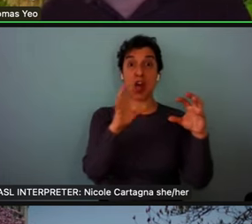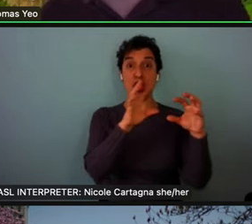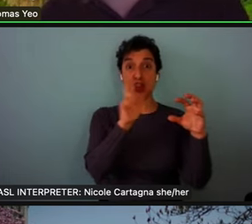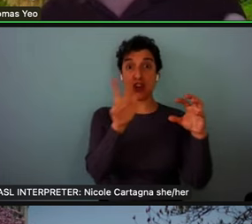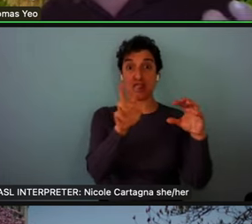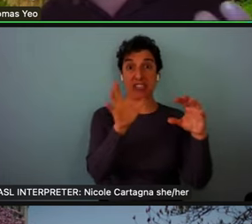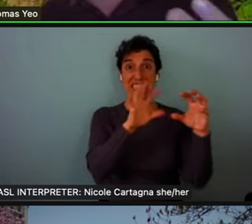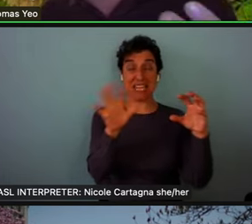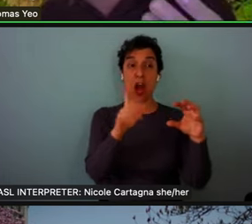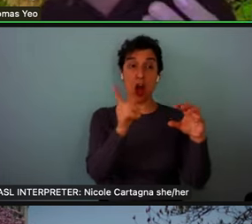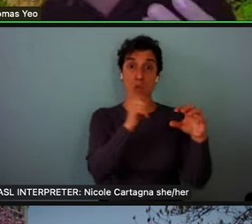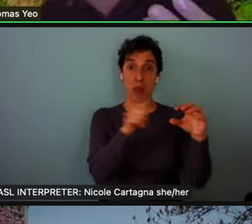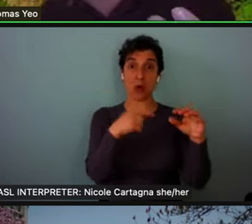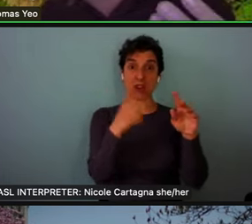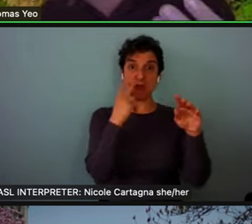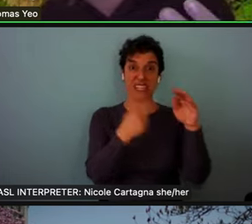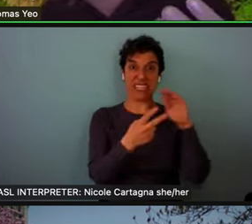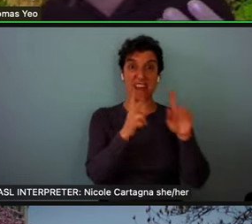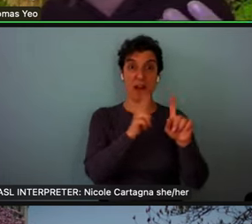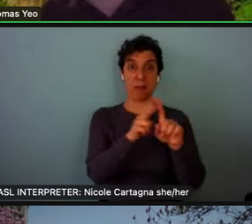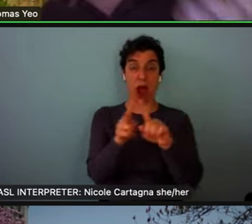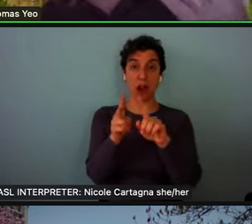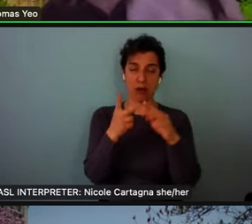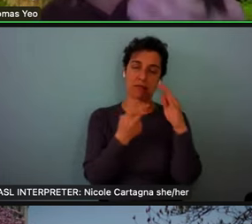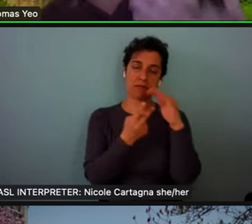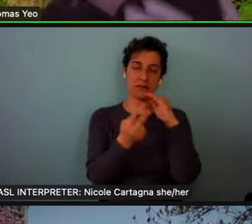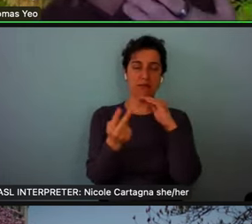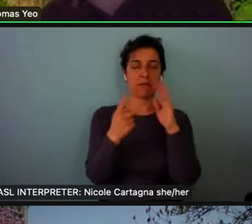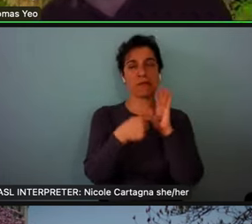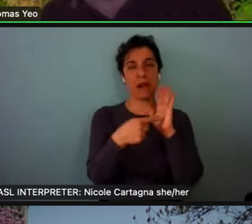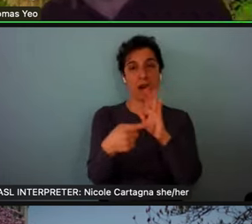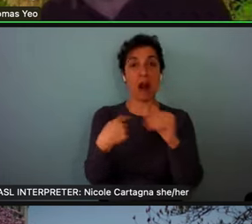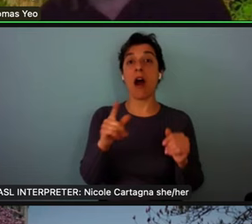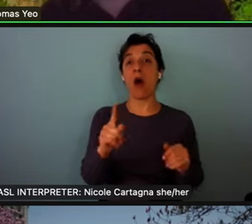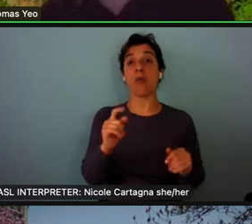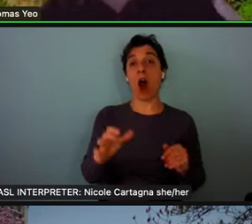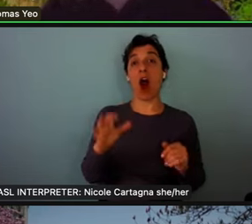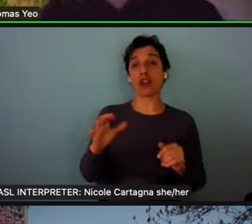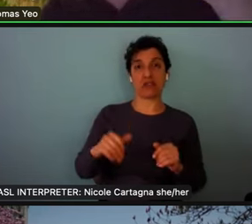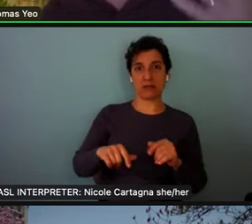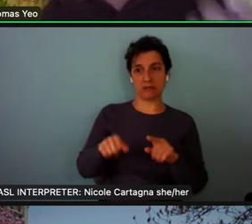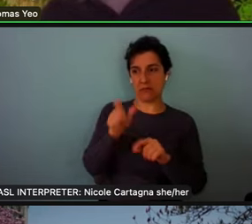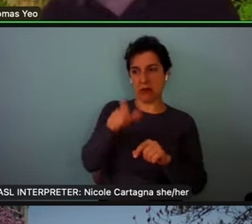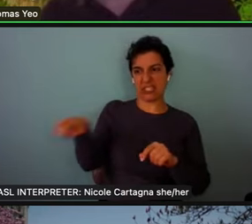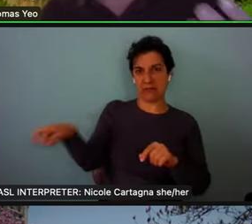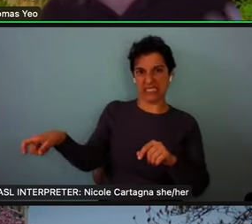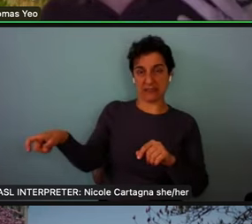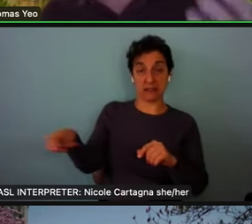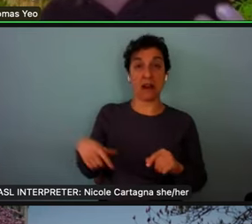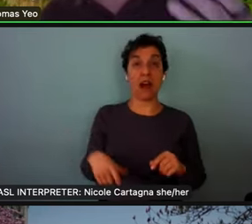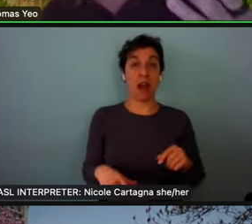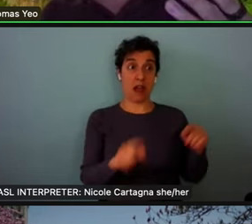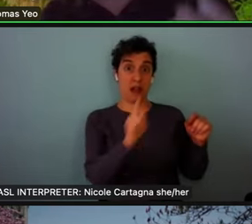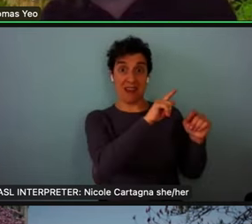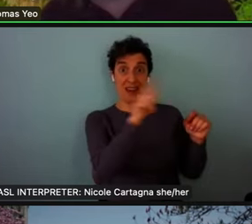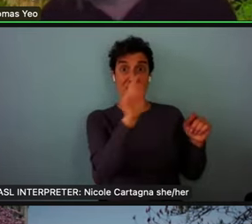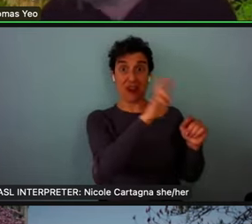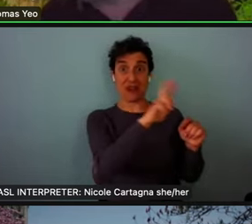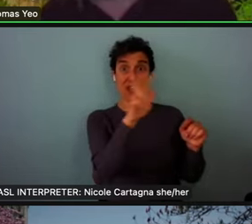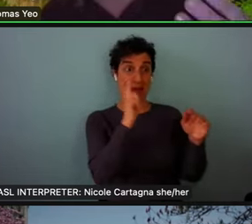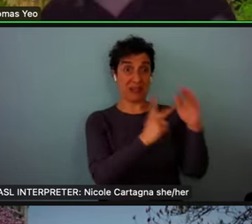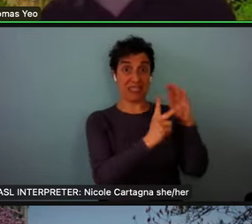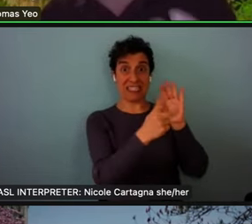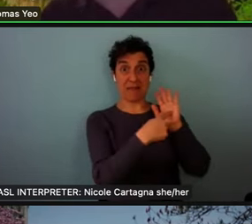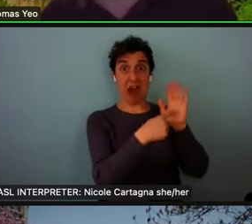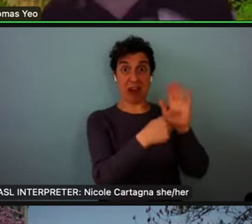predictive models, let's say in the 100 shot case, right? We take 100 test participants, and we apply these 33 predictive